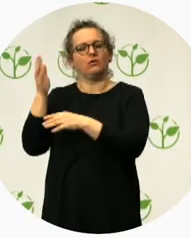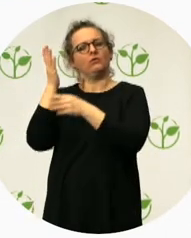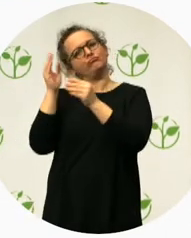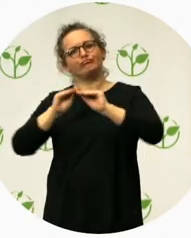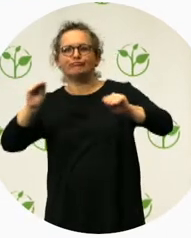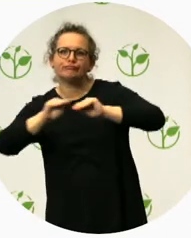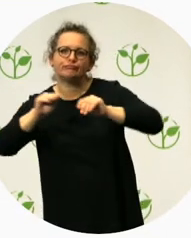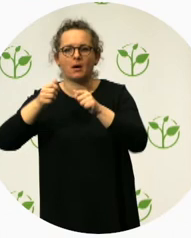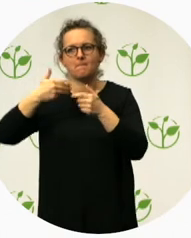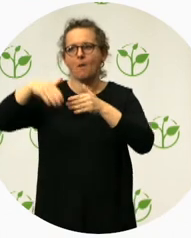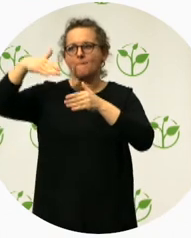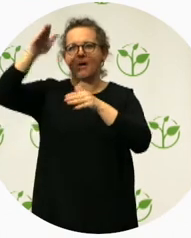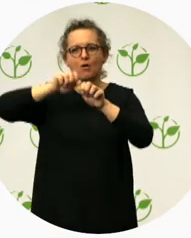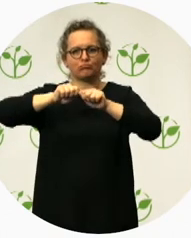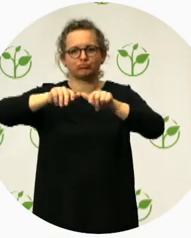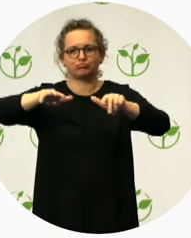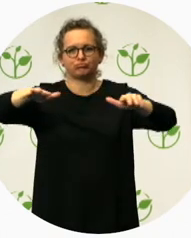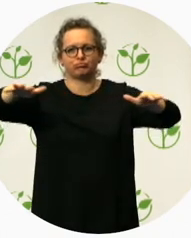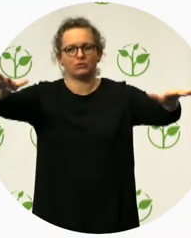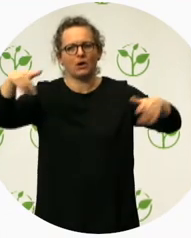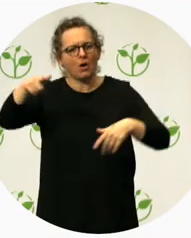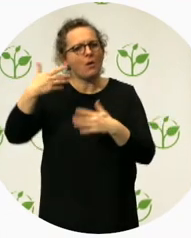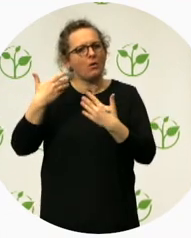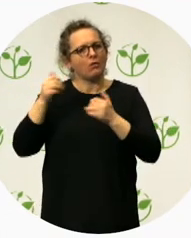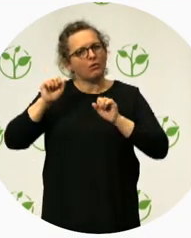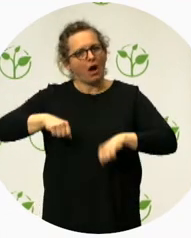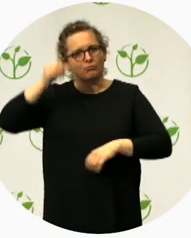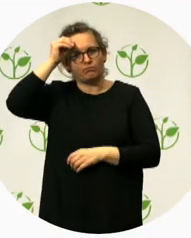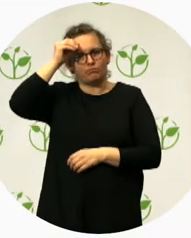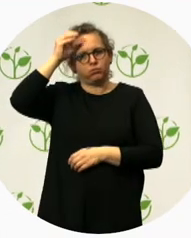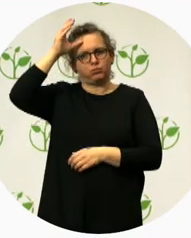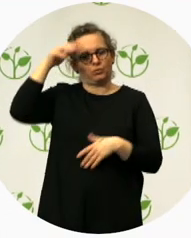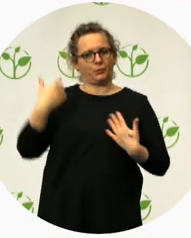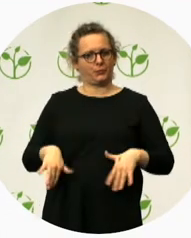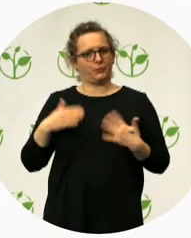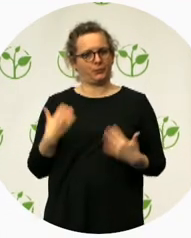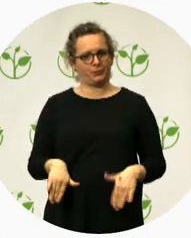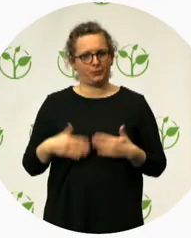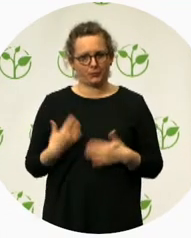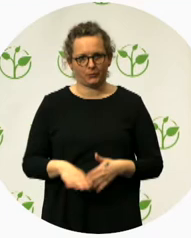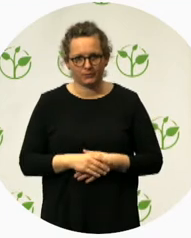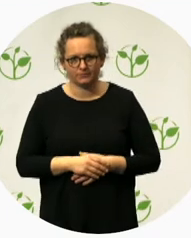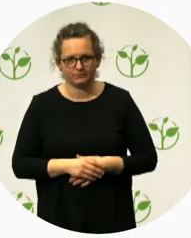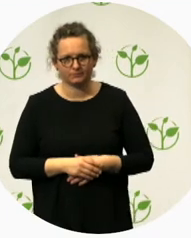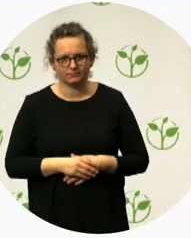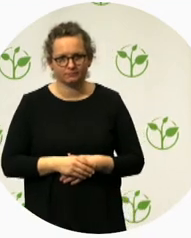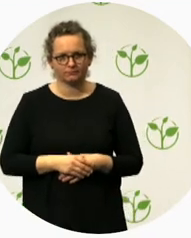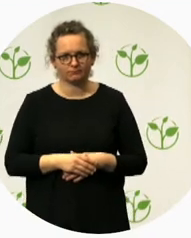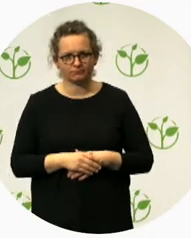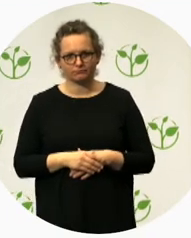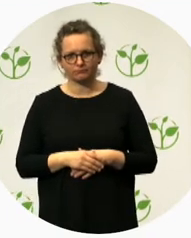exciting. Yeah. Rodrigo? Yes, and going back to my area, which